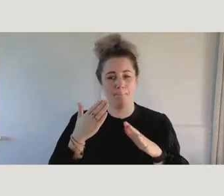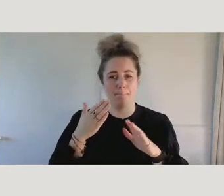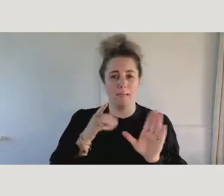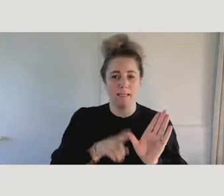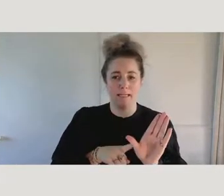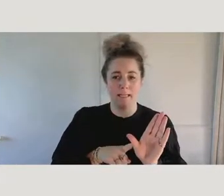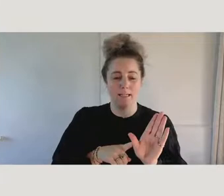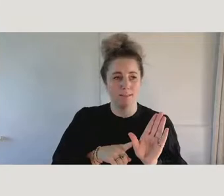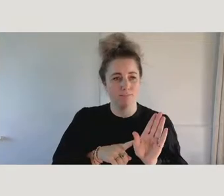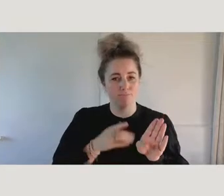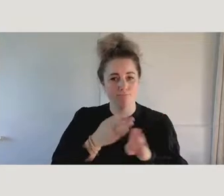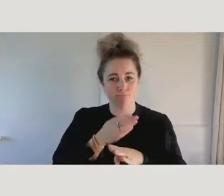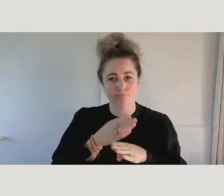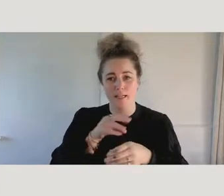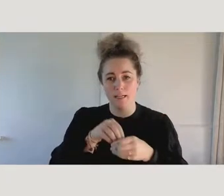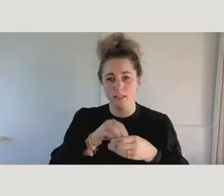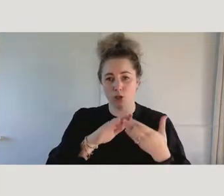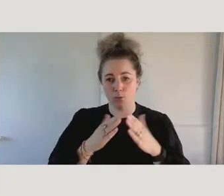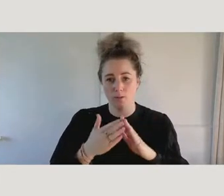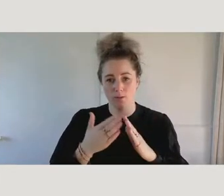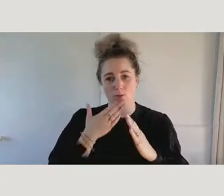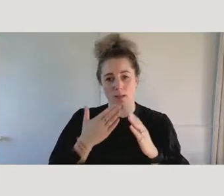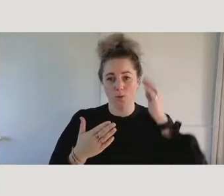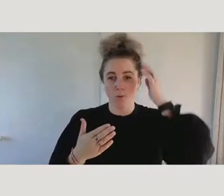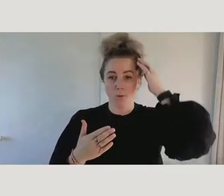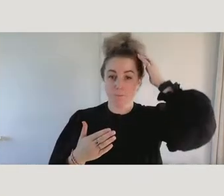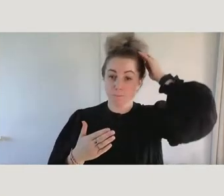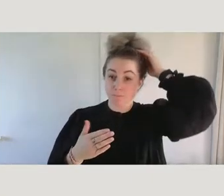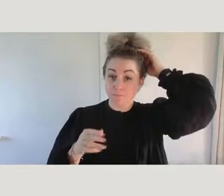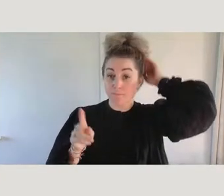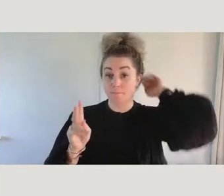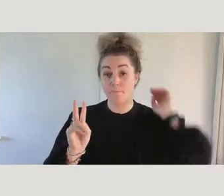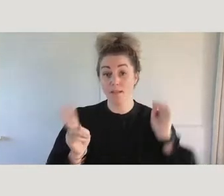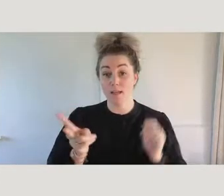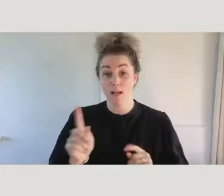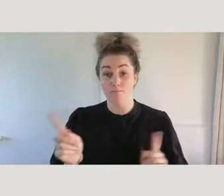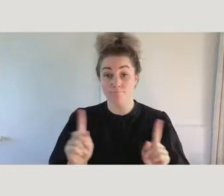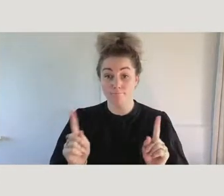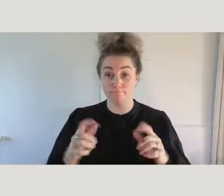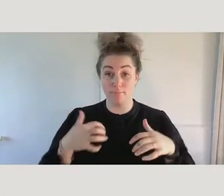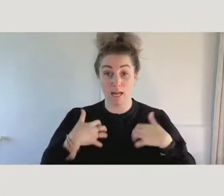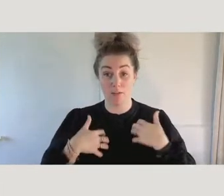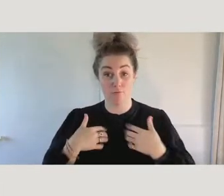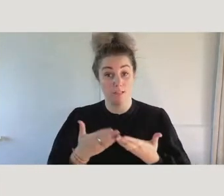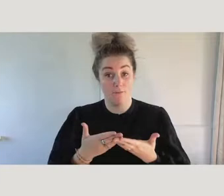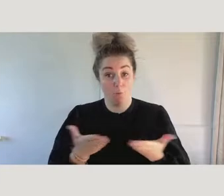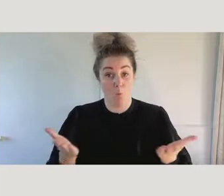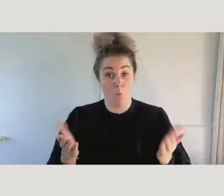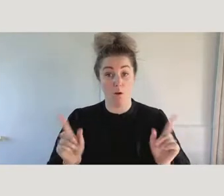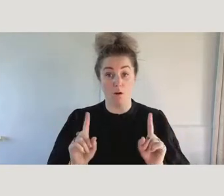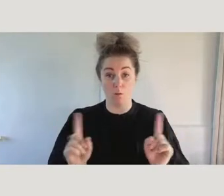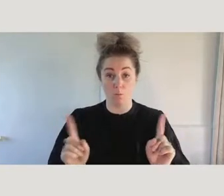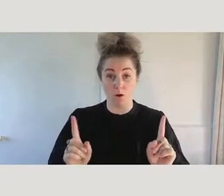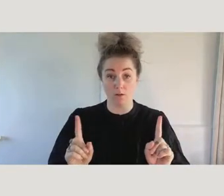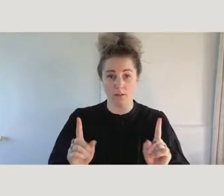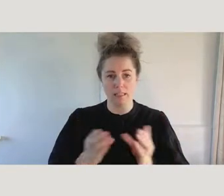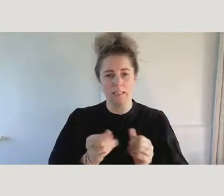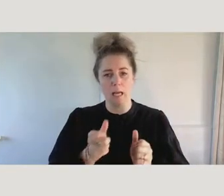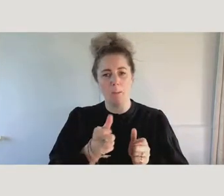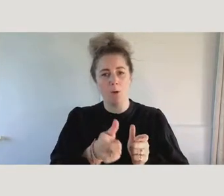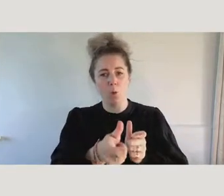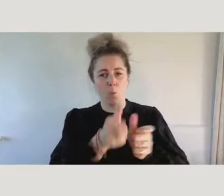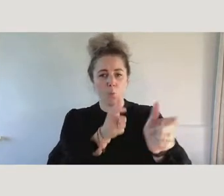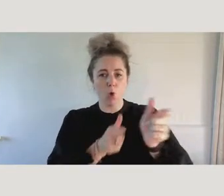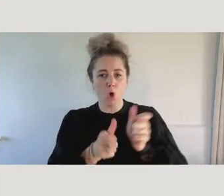so um again I think what would be of interest I think might be what what are some words of